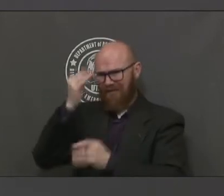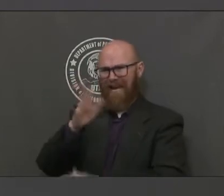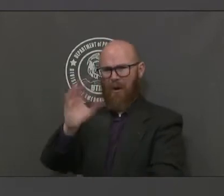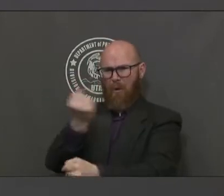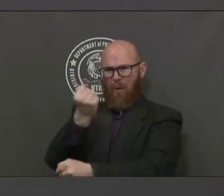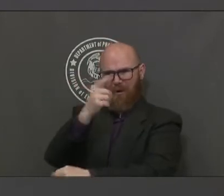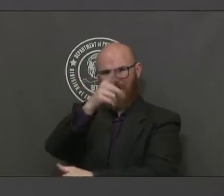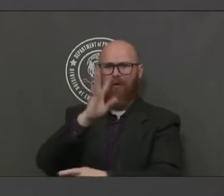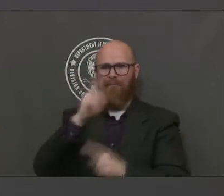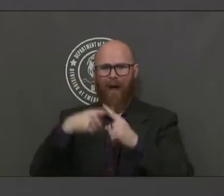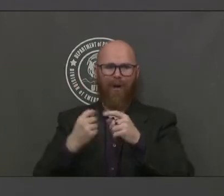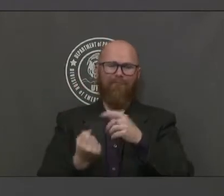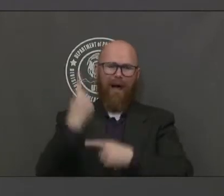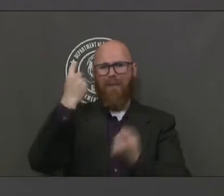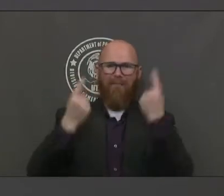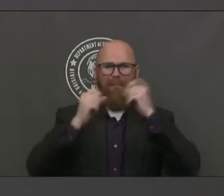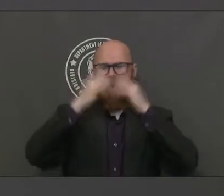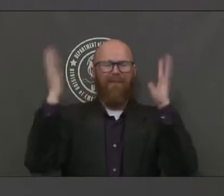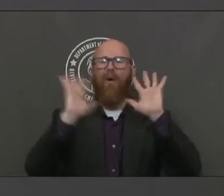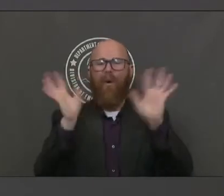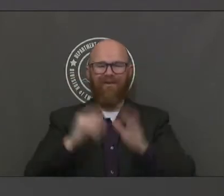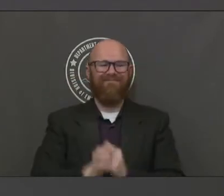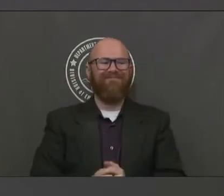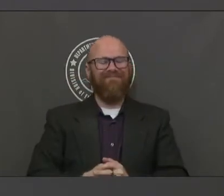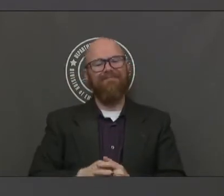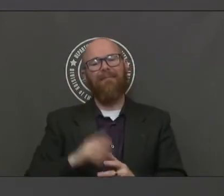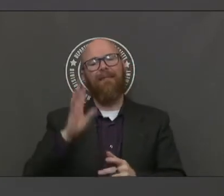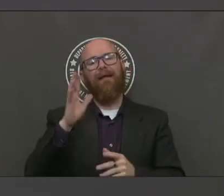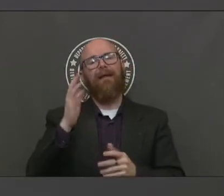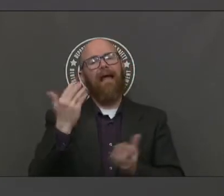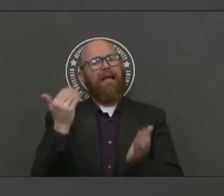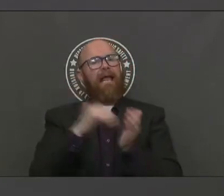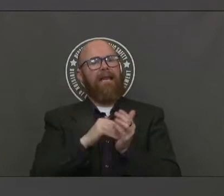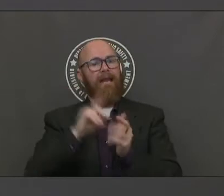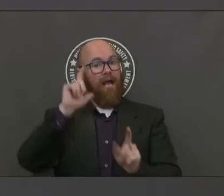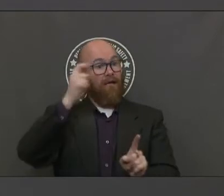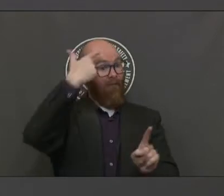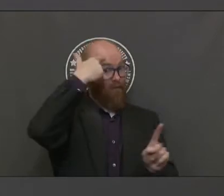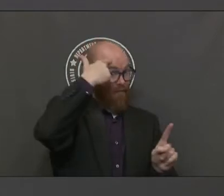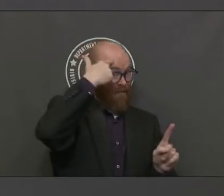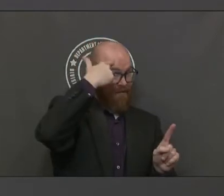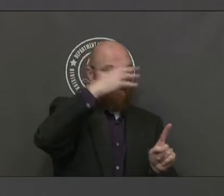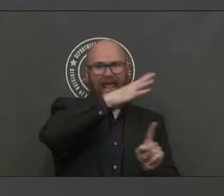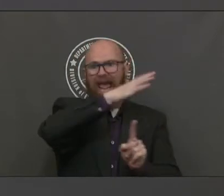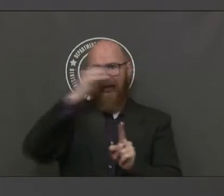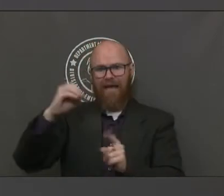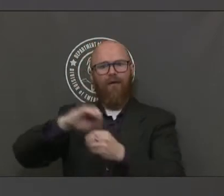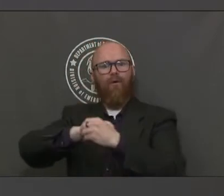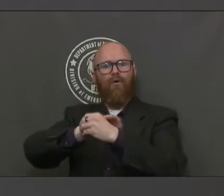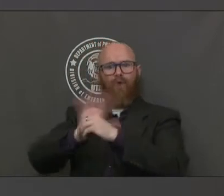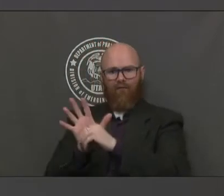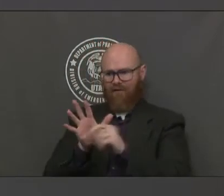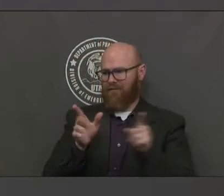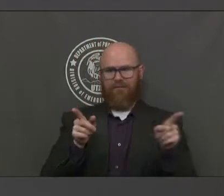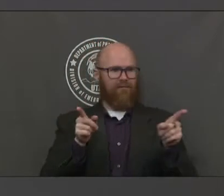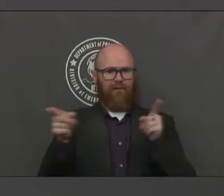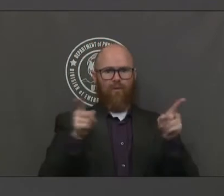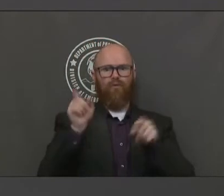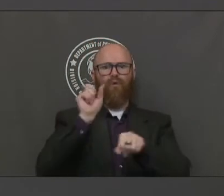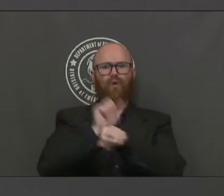The idea of government in a pandemic, I think it's really important philosophically to understand this.